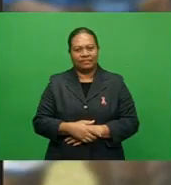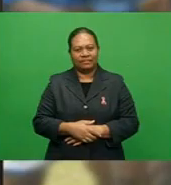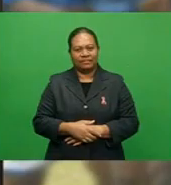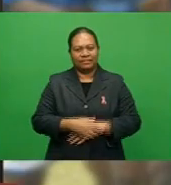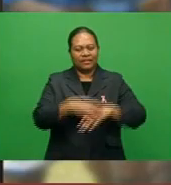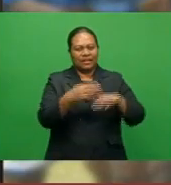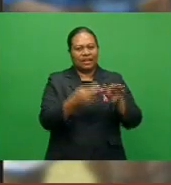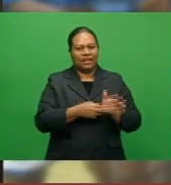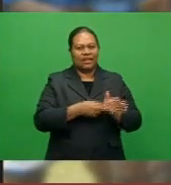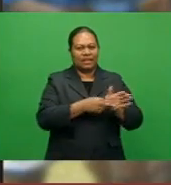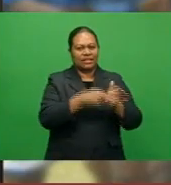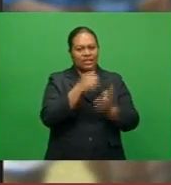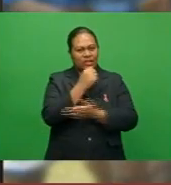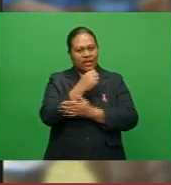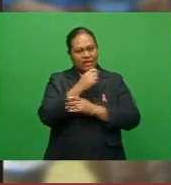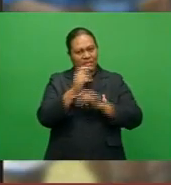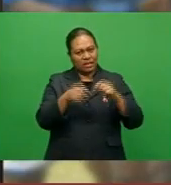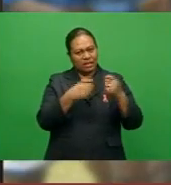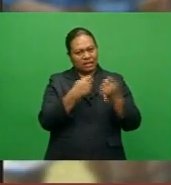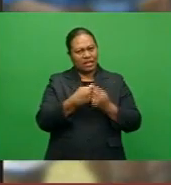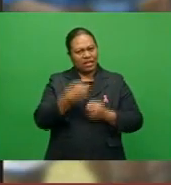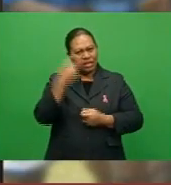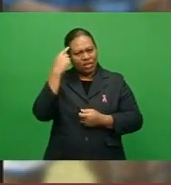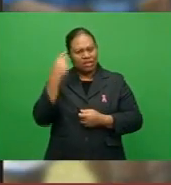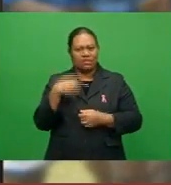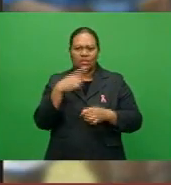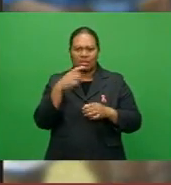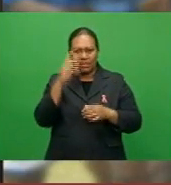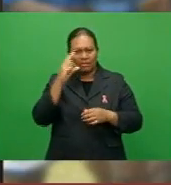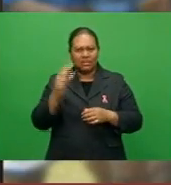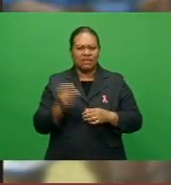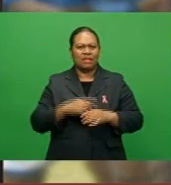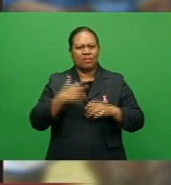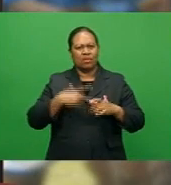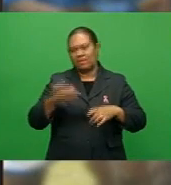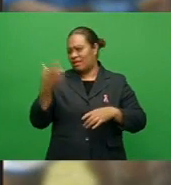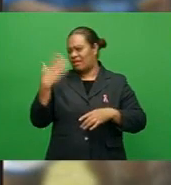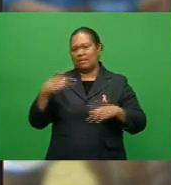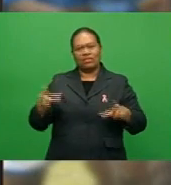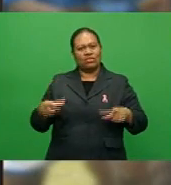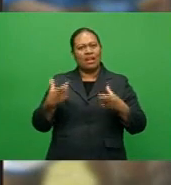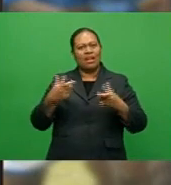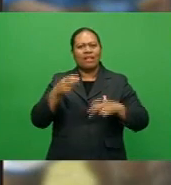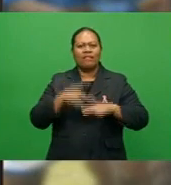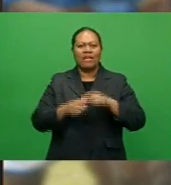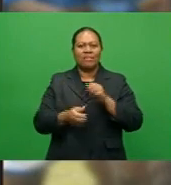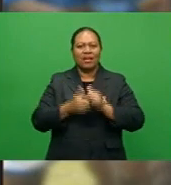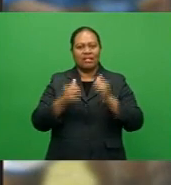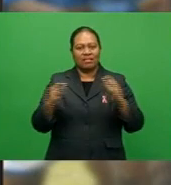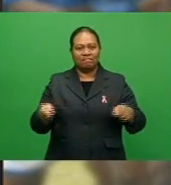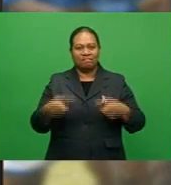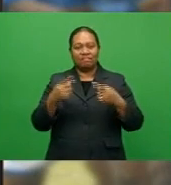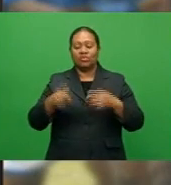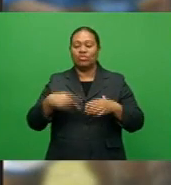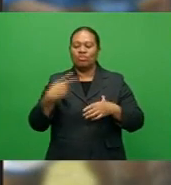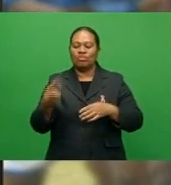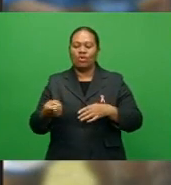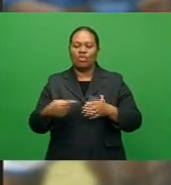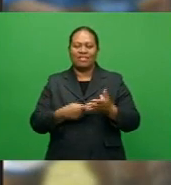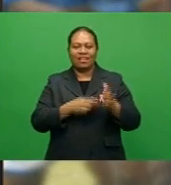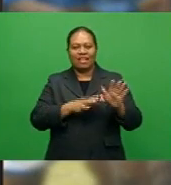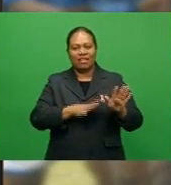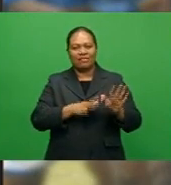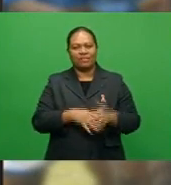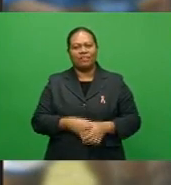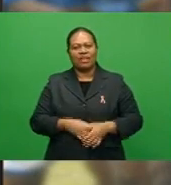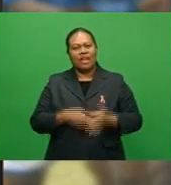The Nandi rugby side have tagged themselves as underdogs for the last challenge of the Fairbrother Trophy against Tailevu tomorrow. Although